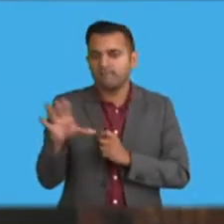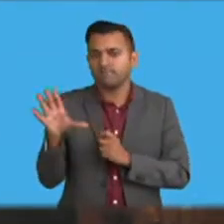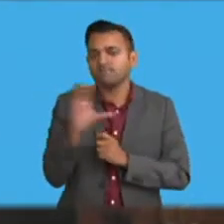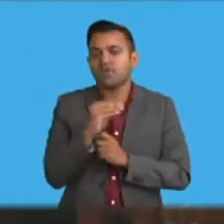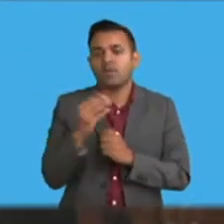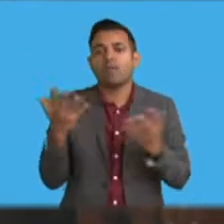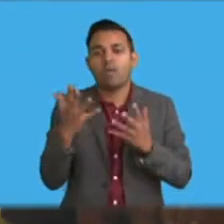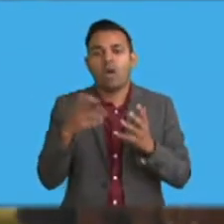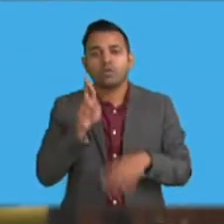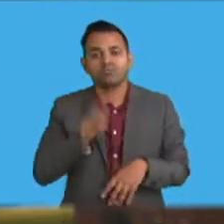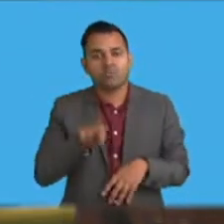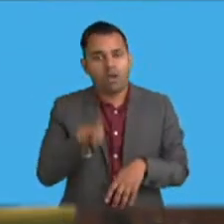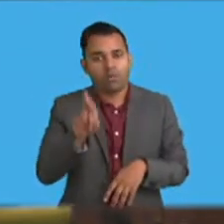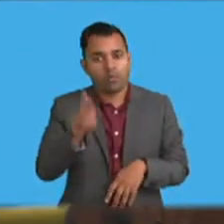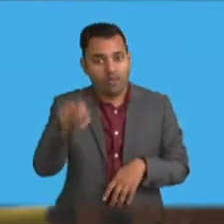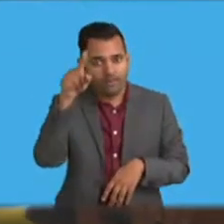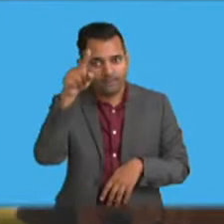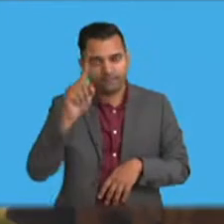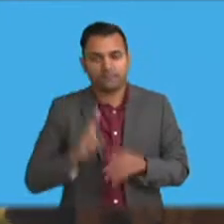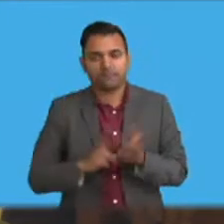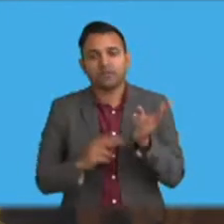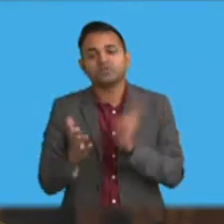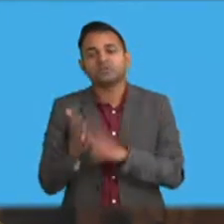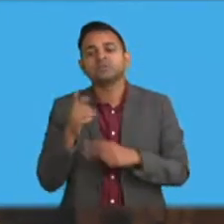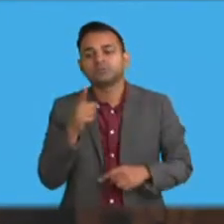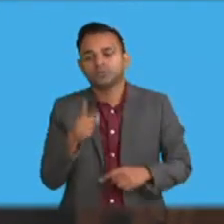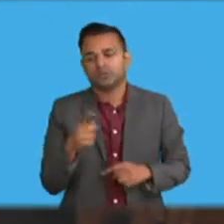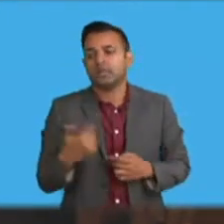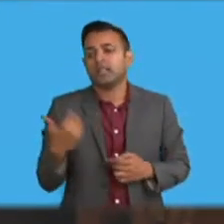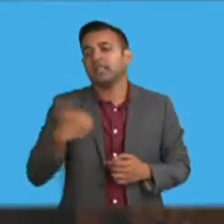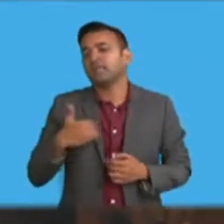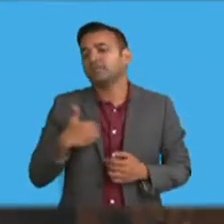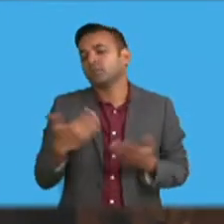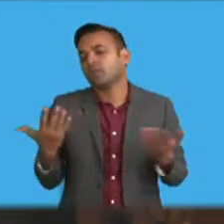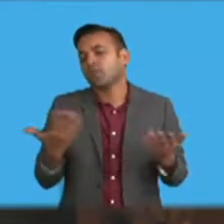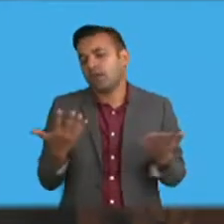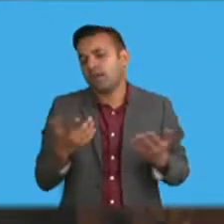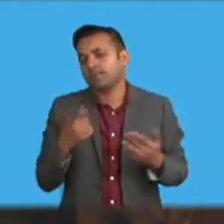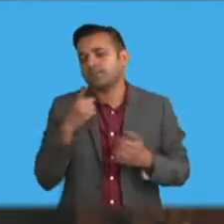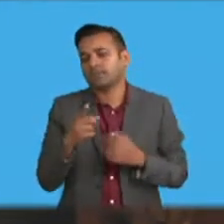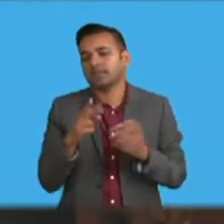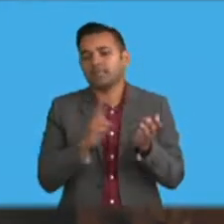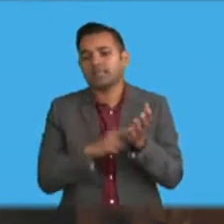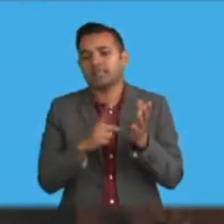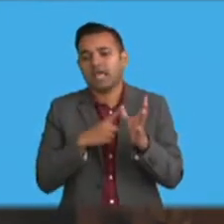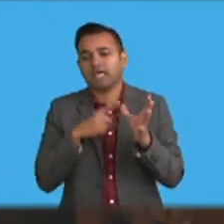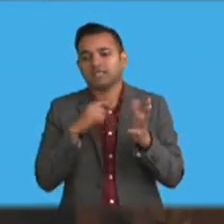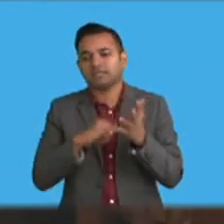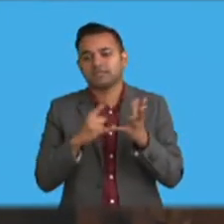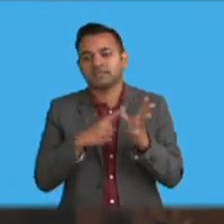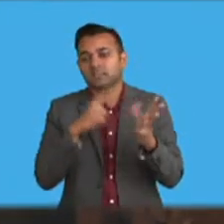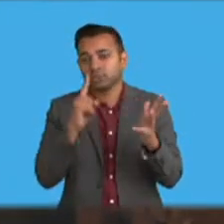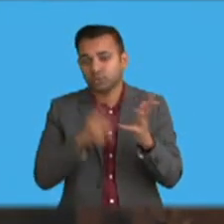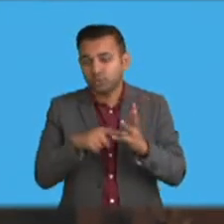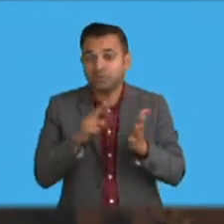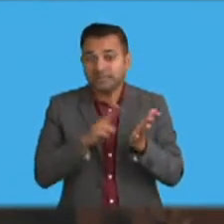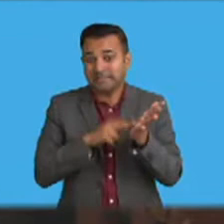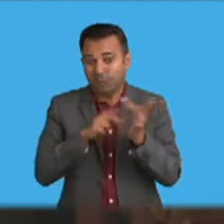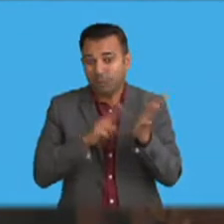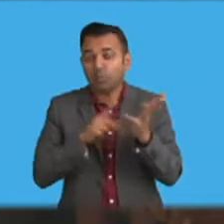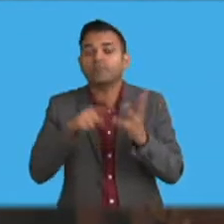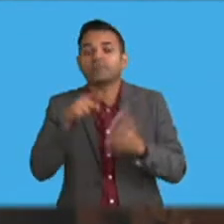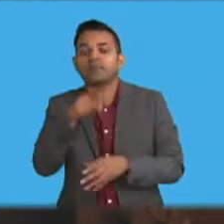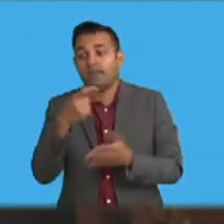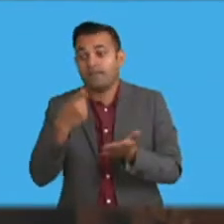Speaker. He resides in Wanikoso village in Nasiru, and from the assistance that he got, he was able